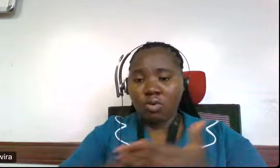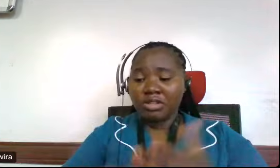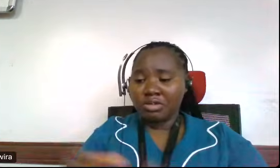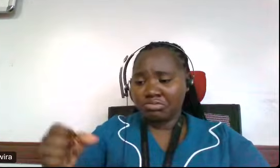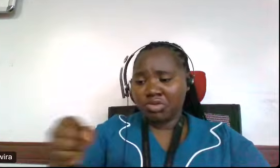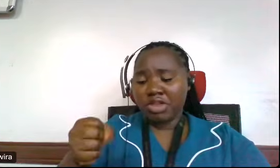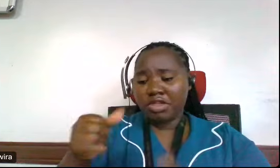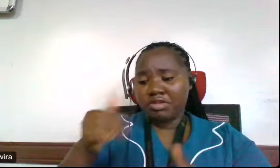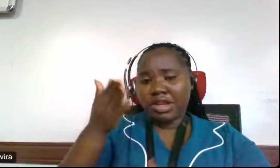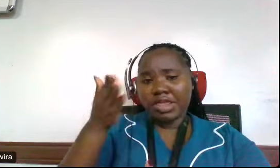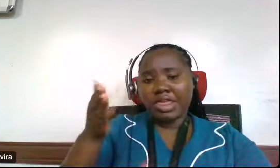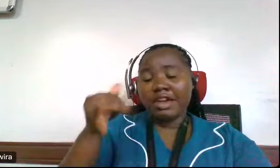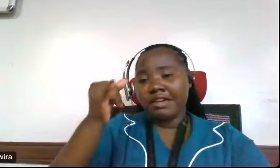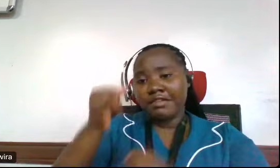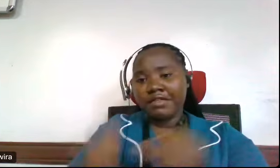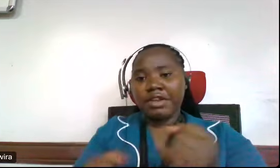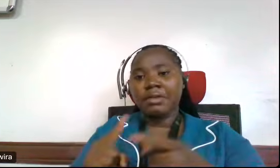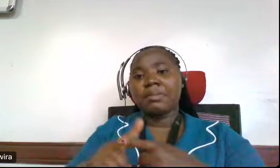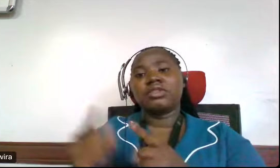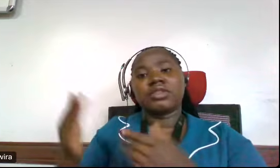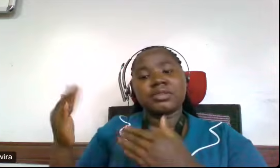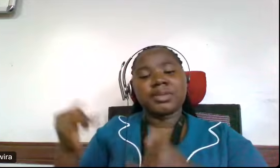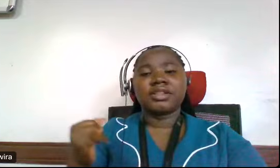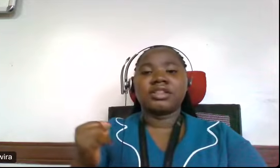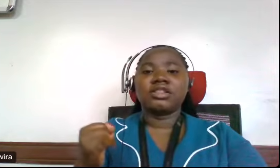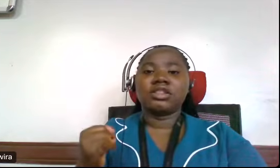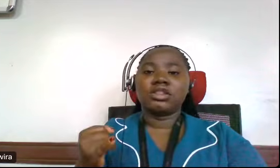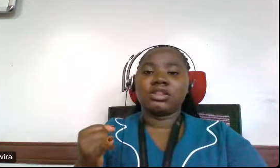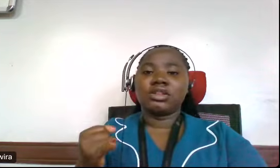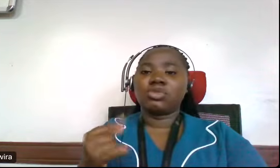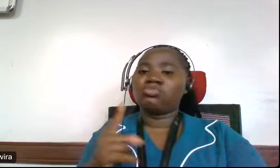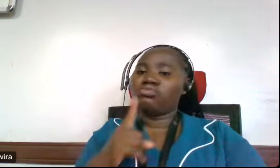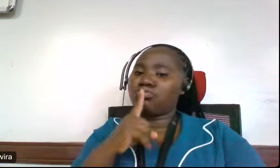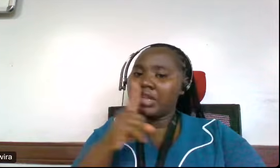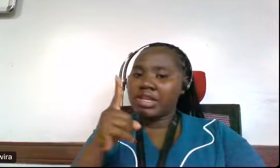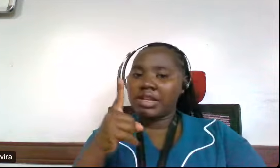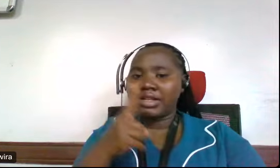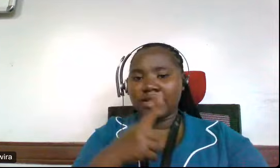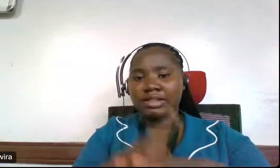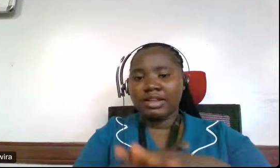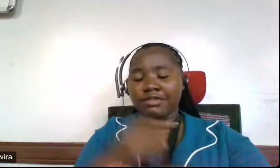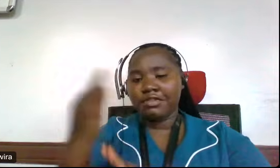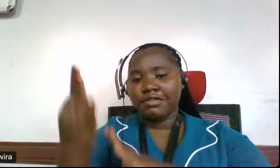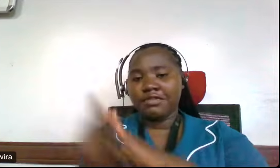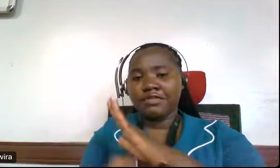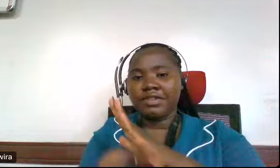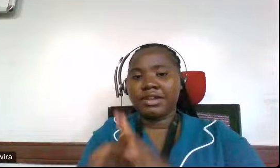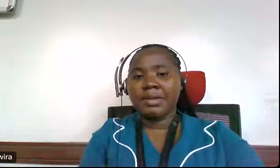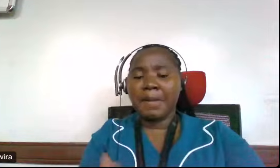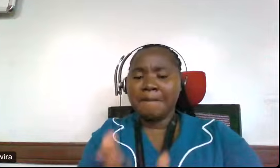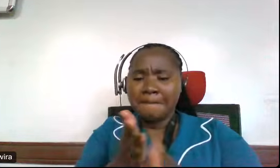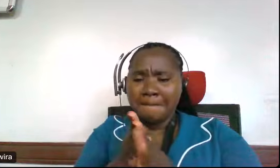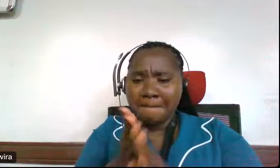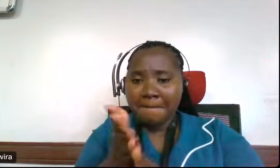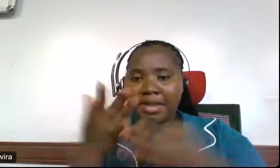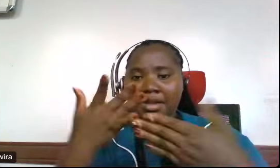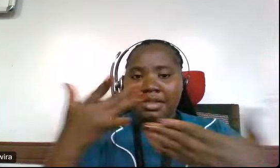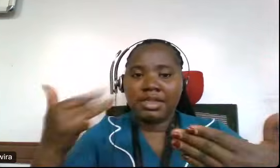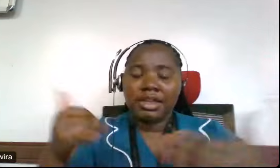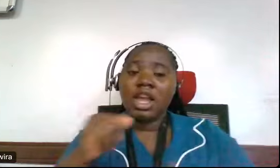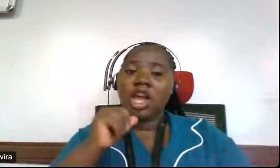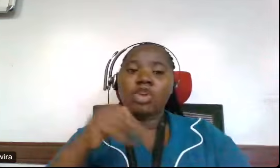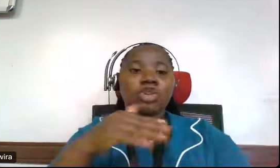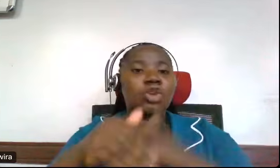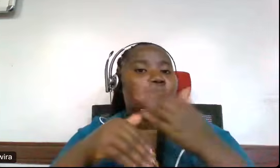still required to declare the same in the return accordingly. So the key thing is not all income